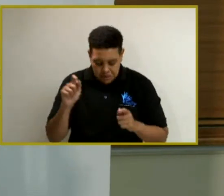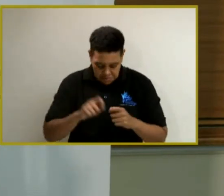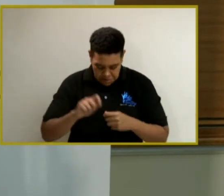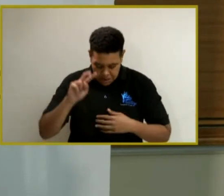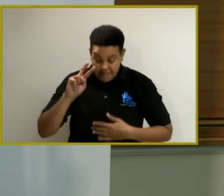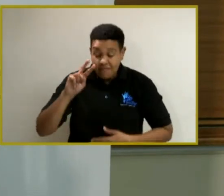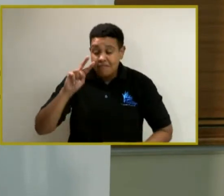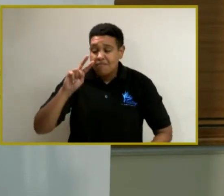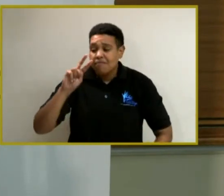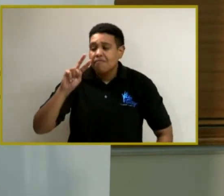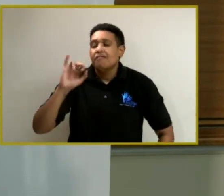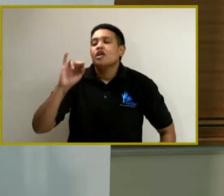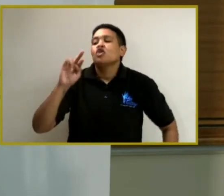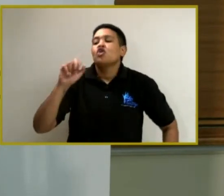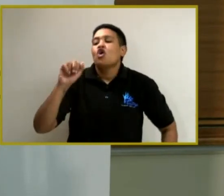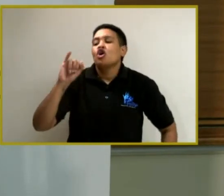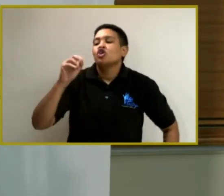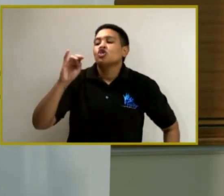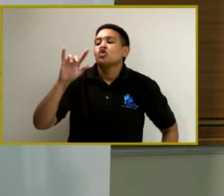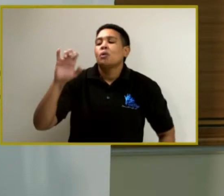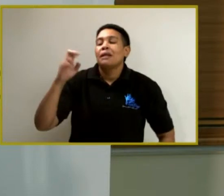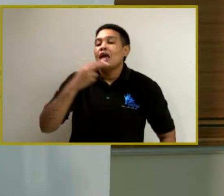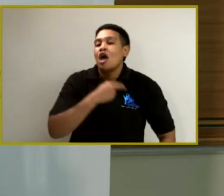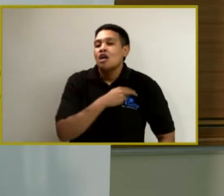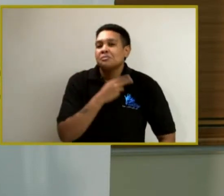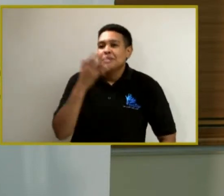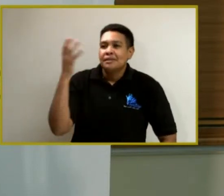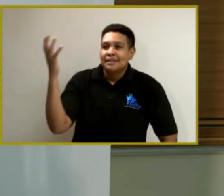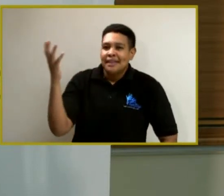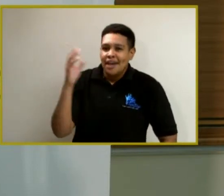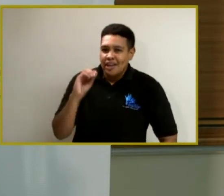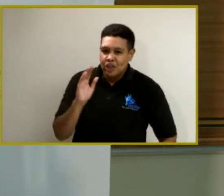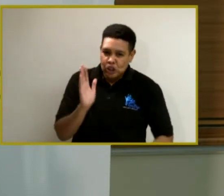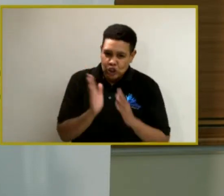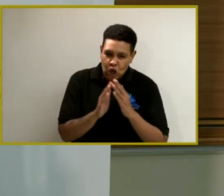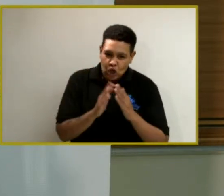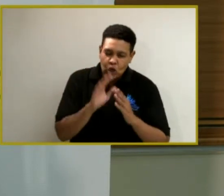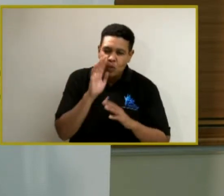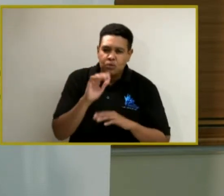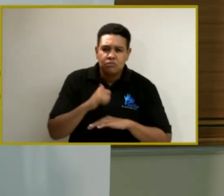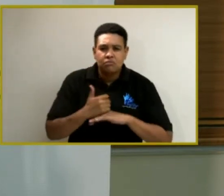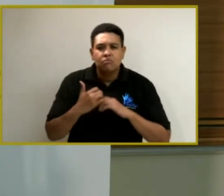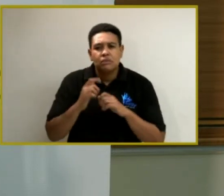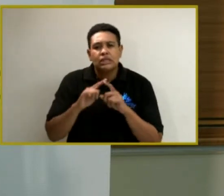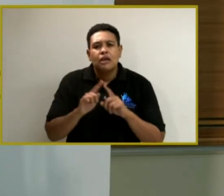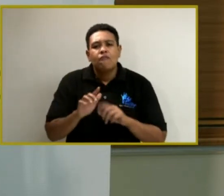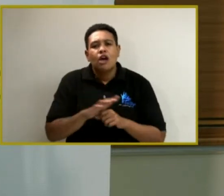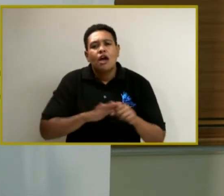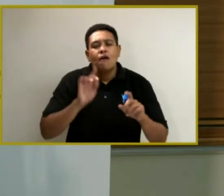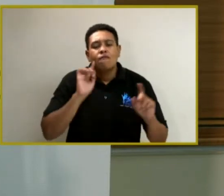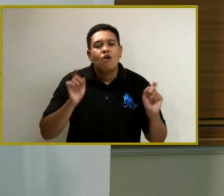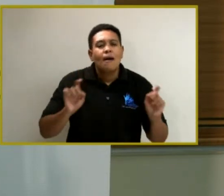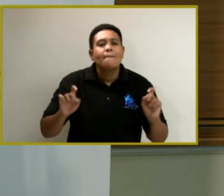Jubilee Hospital, they would have created the different areas for the management of